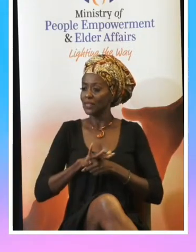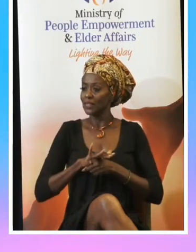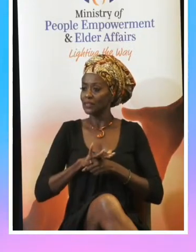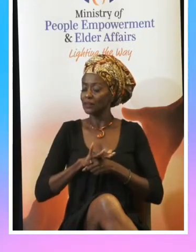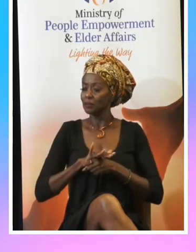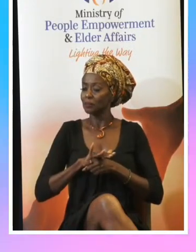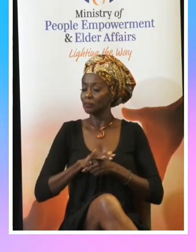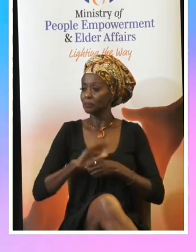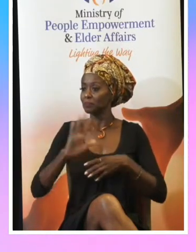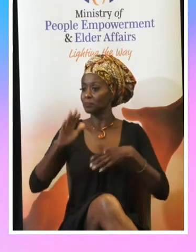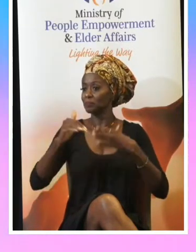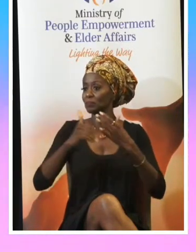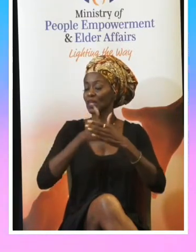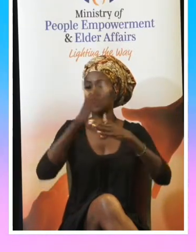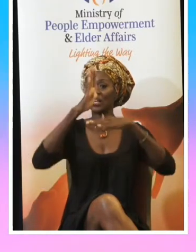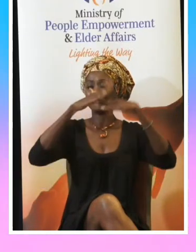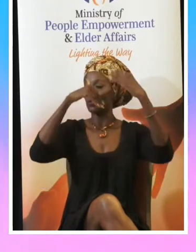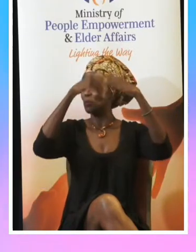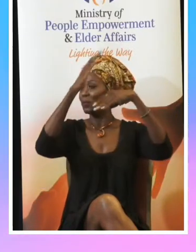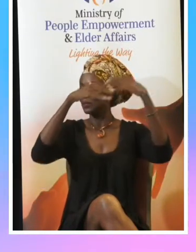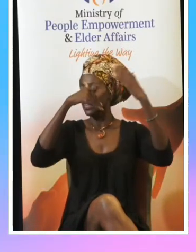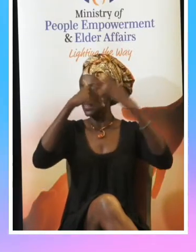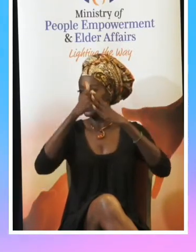and infrastructure, that we build